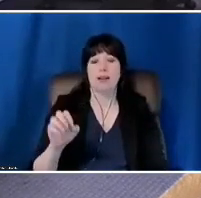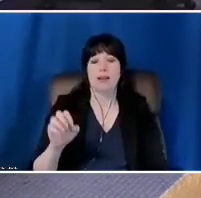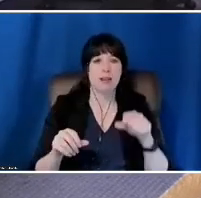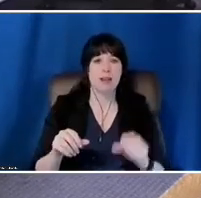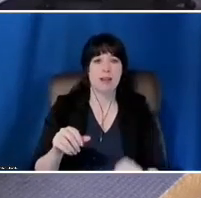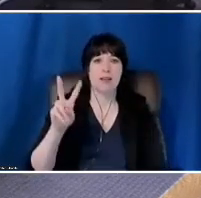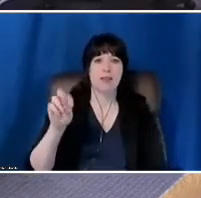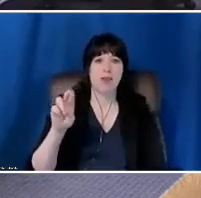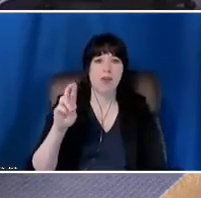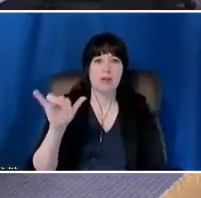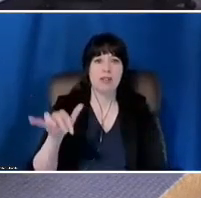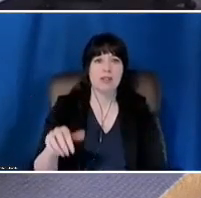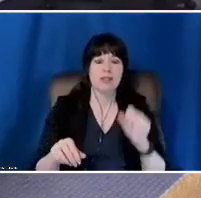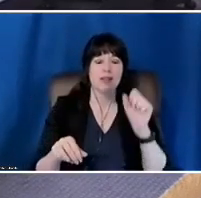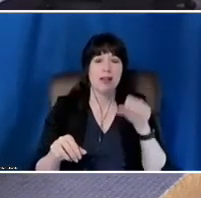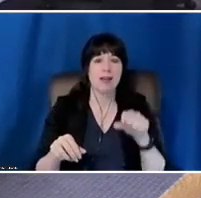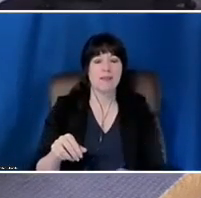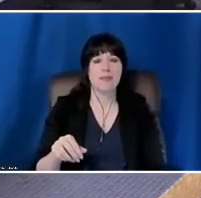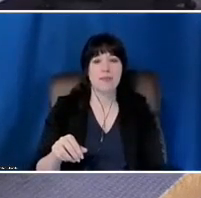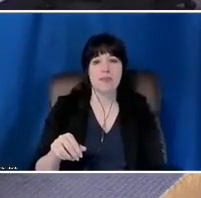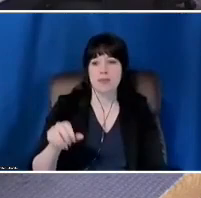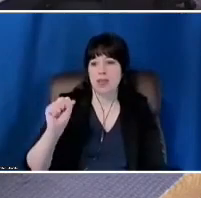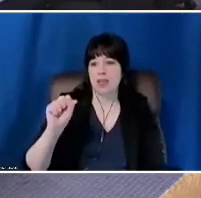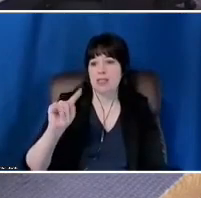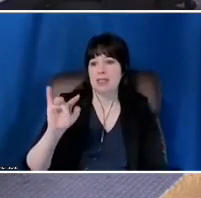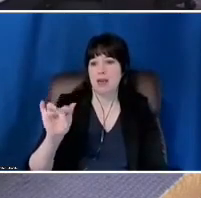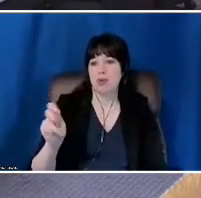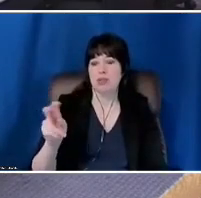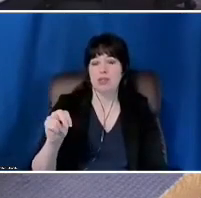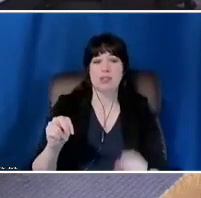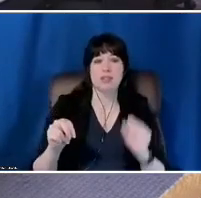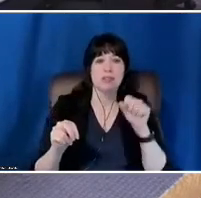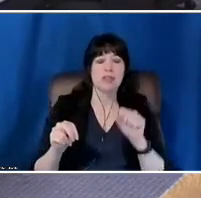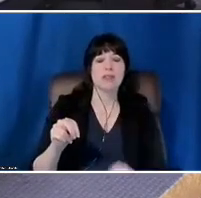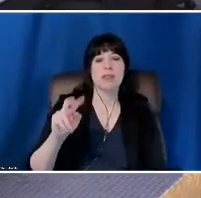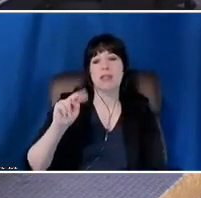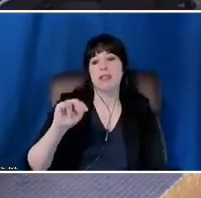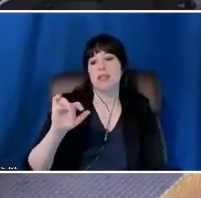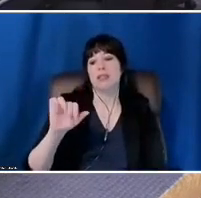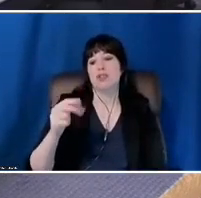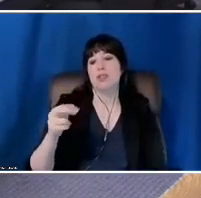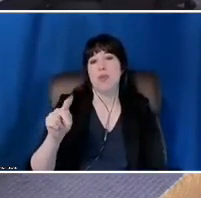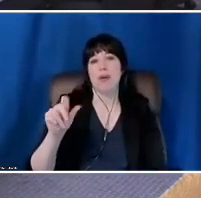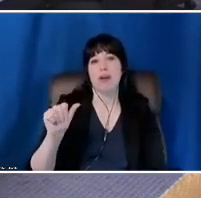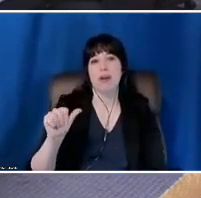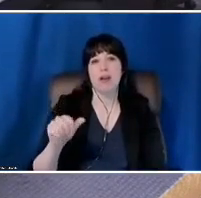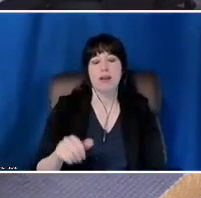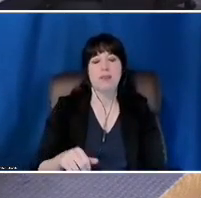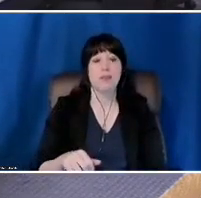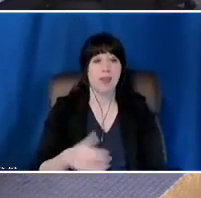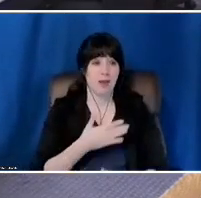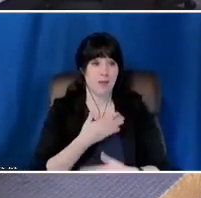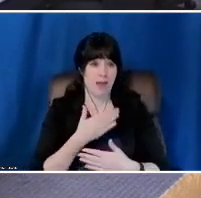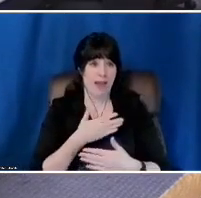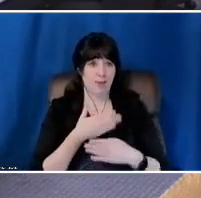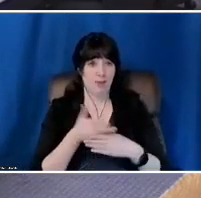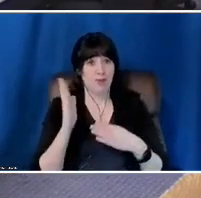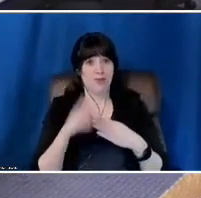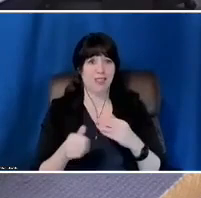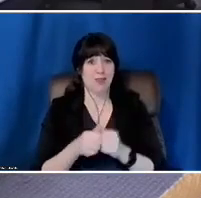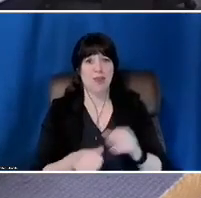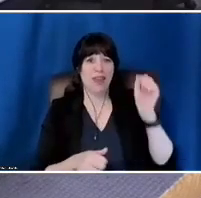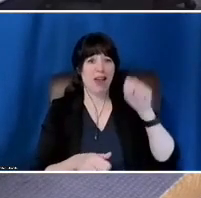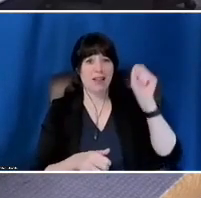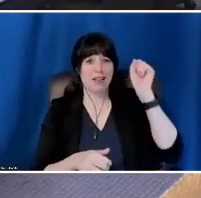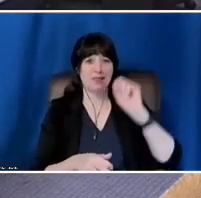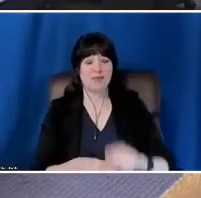Varney. Aye. Councilor Stapleton. Aye. Councilor Nishioka. And I'm happy to finish with an aye.